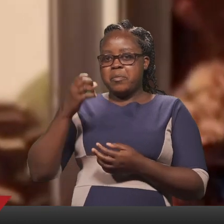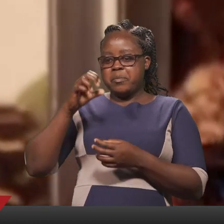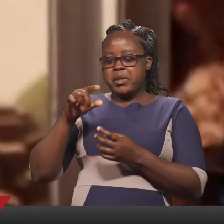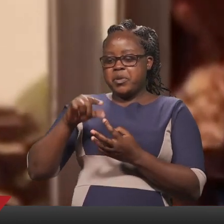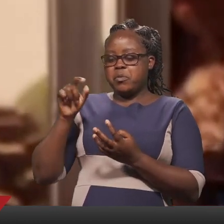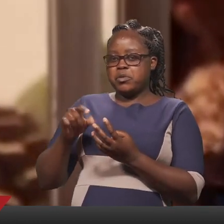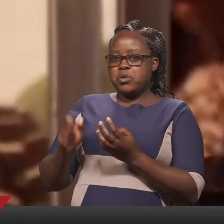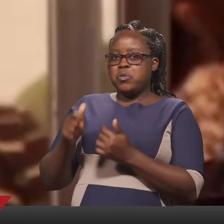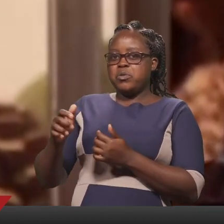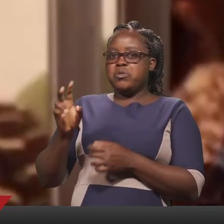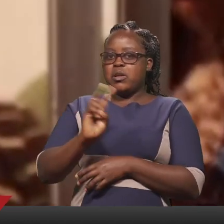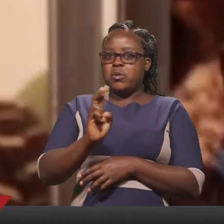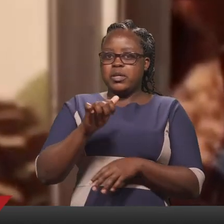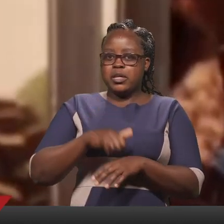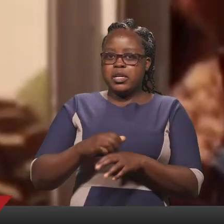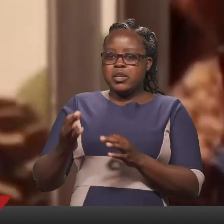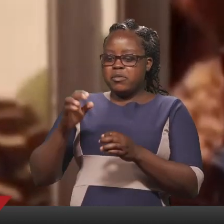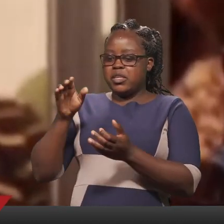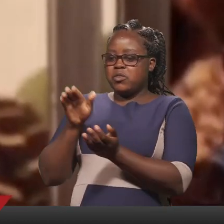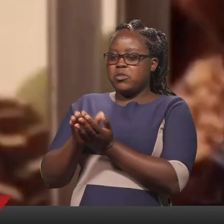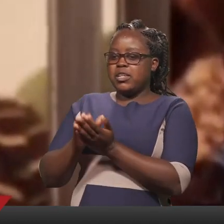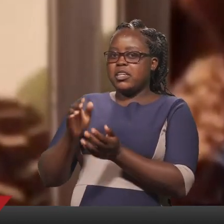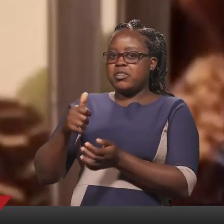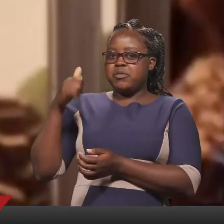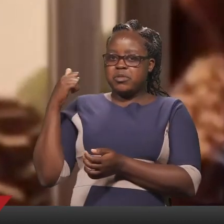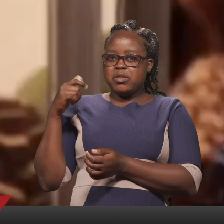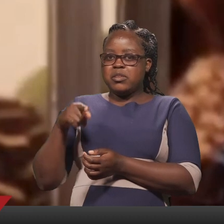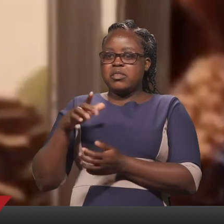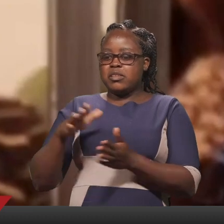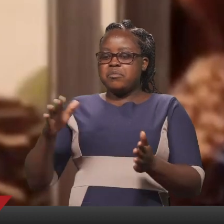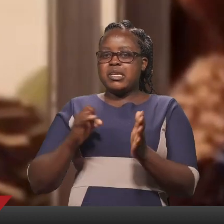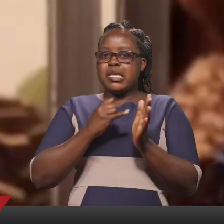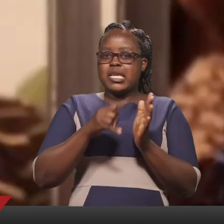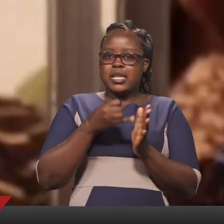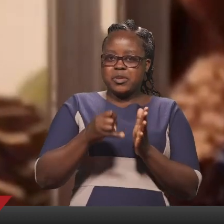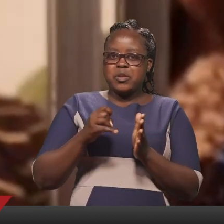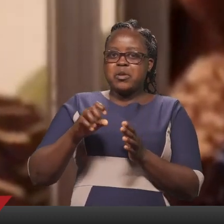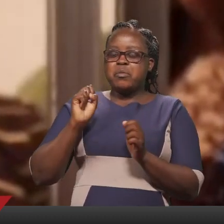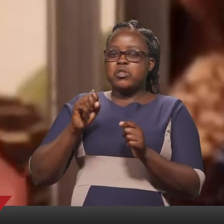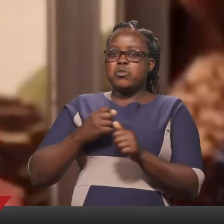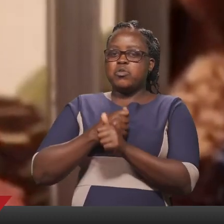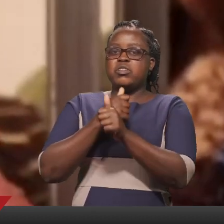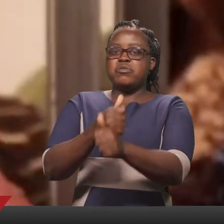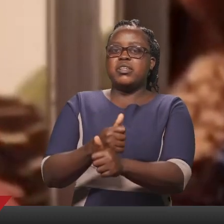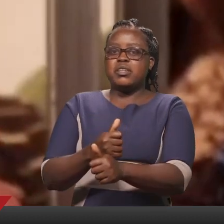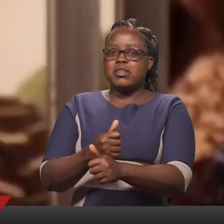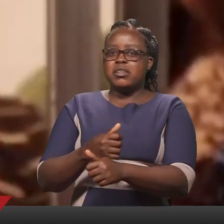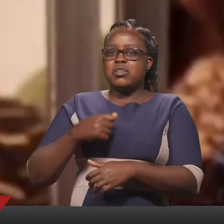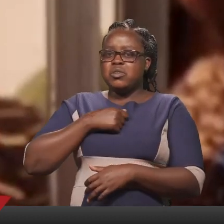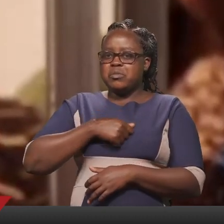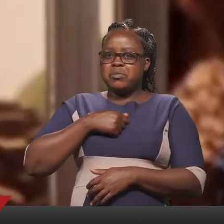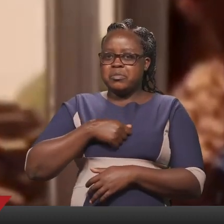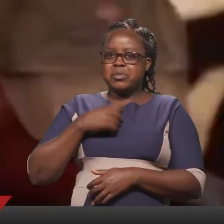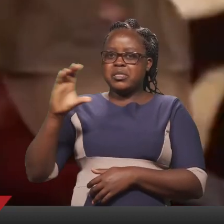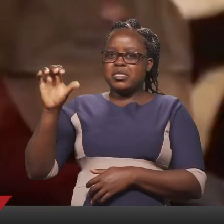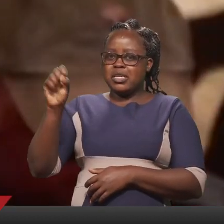don't. So there are various options that we are exploring. If they refuse totally, if this is a big industry, we will